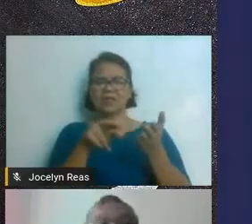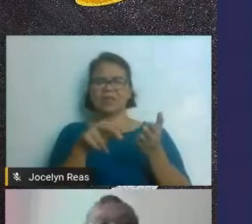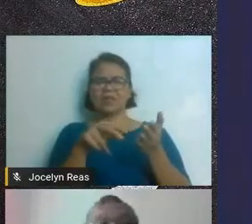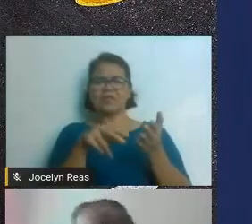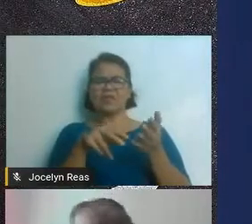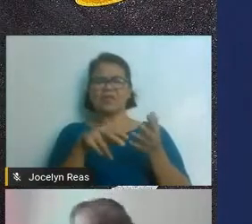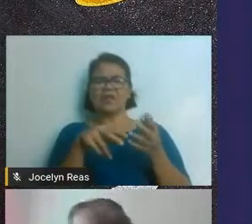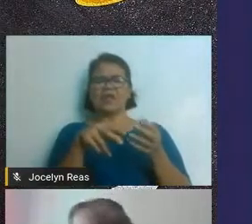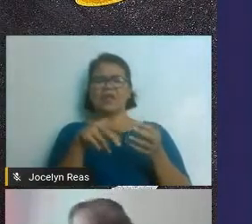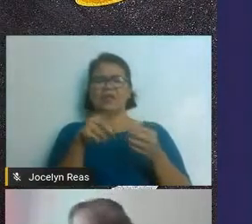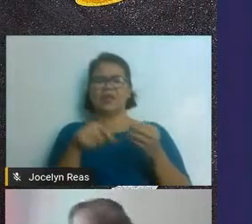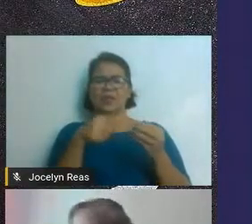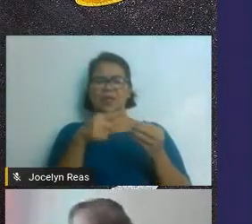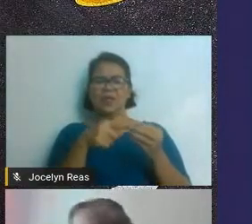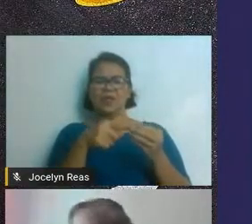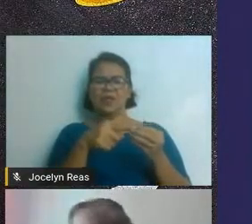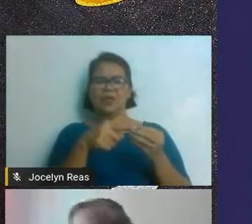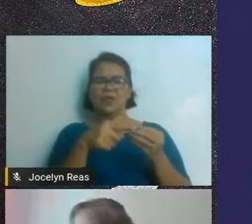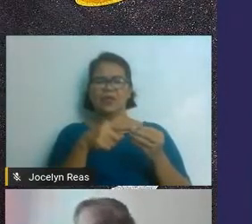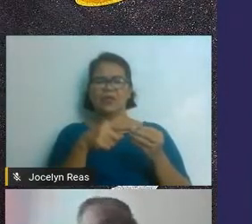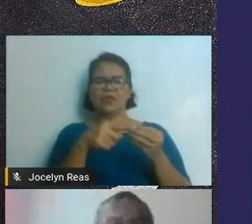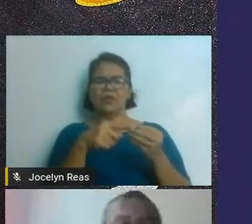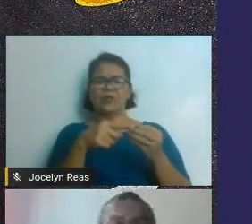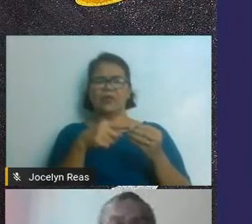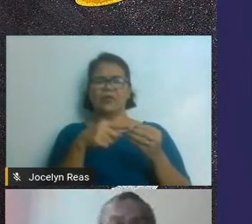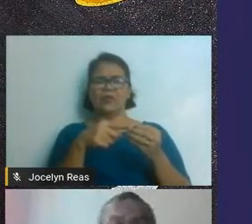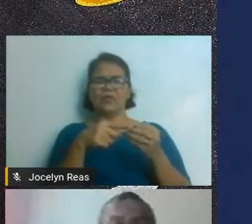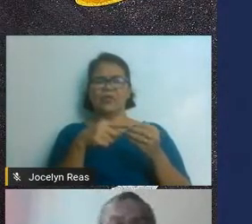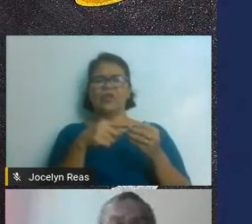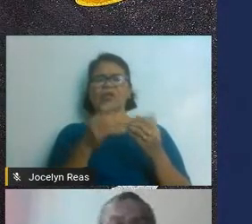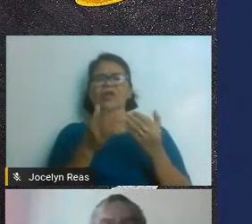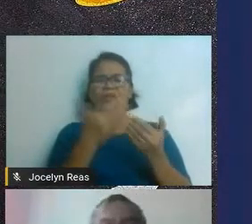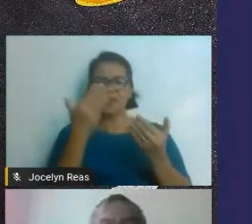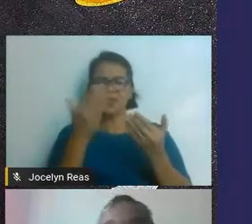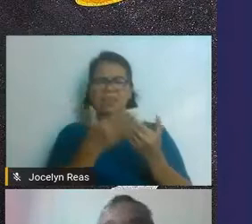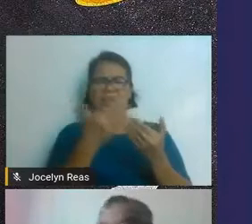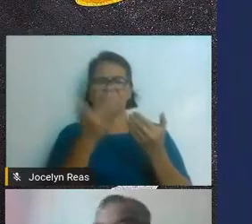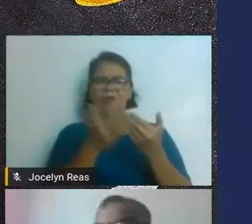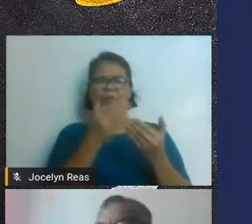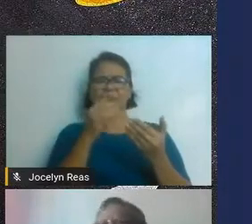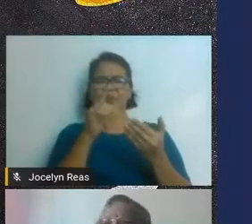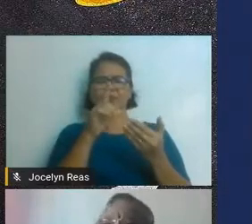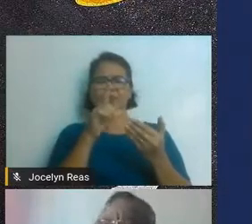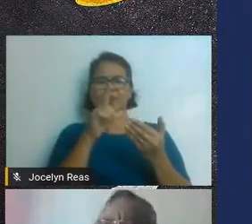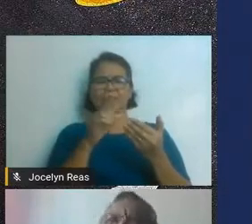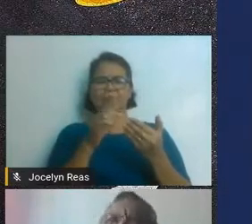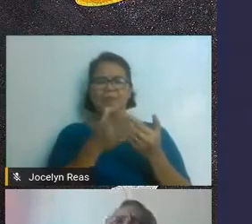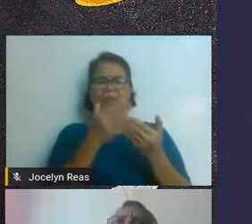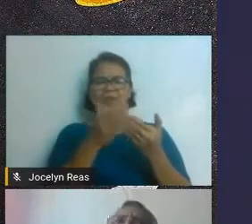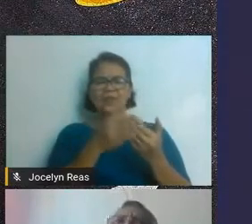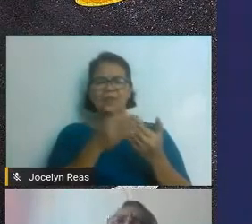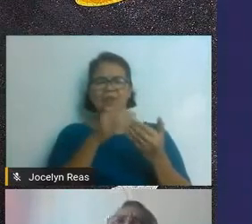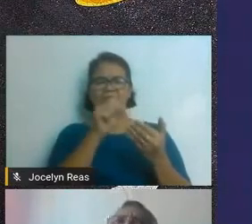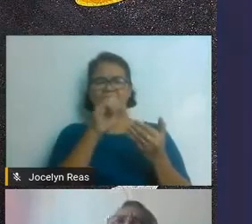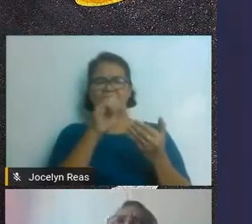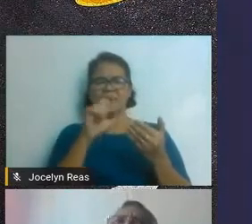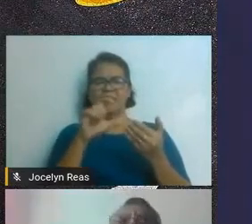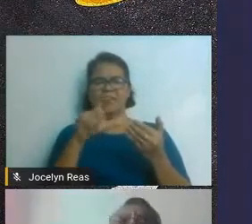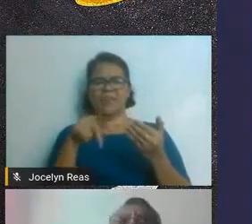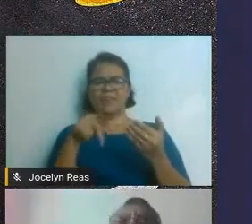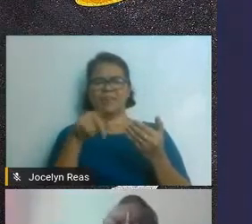good leadership behavior. At pag sinabi mong exemplifying good leadership behavior, it's essentially